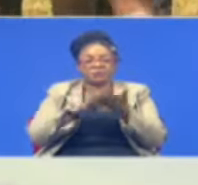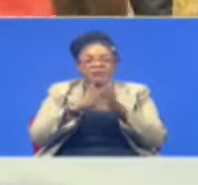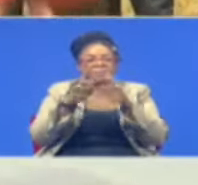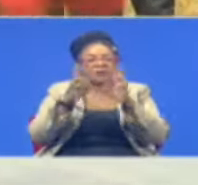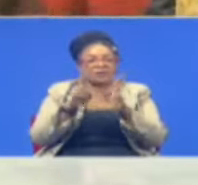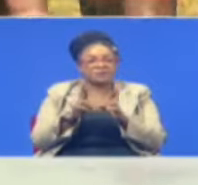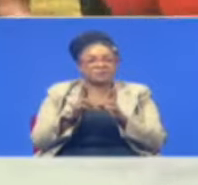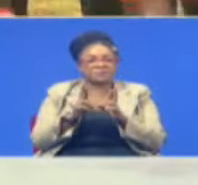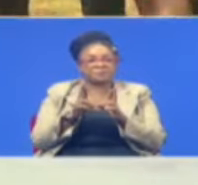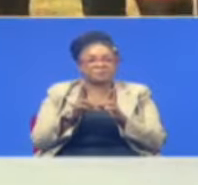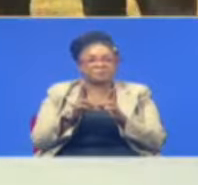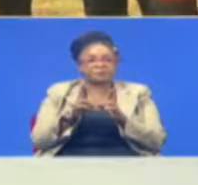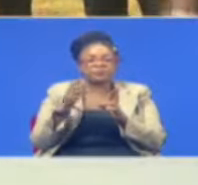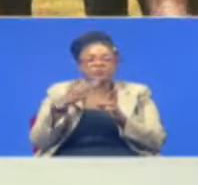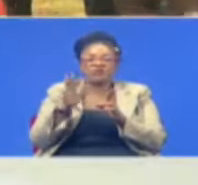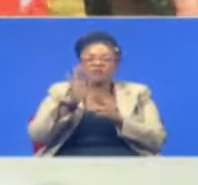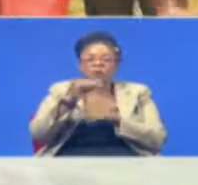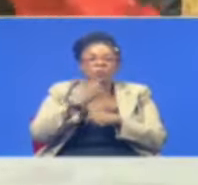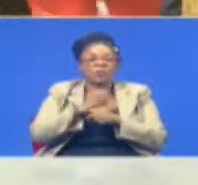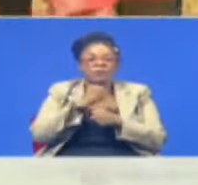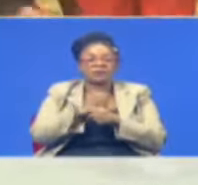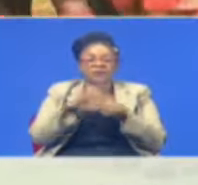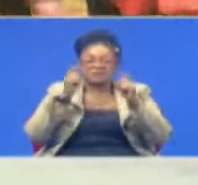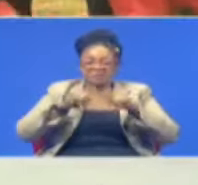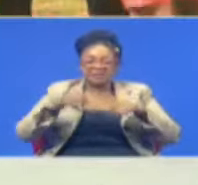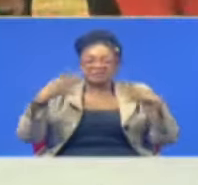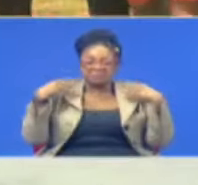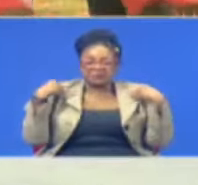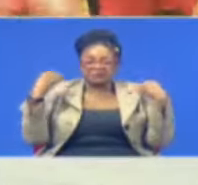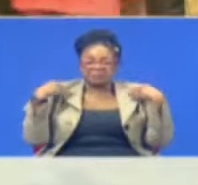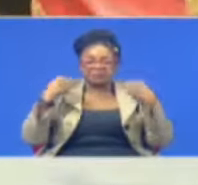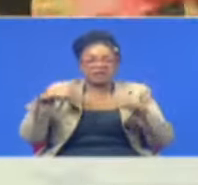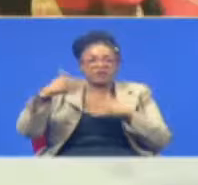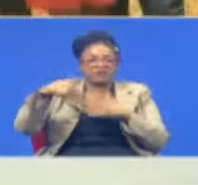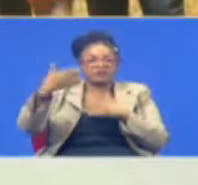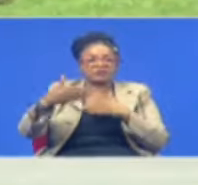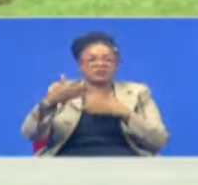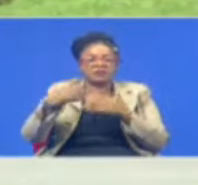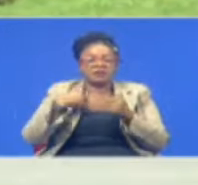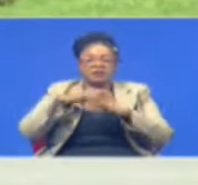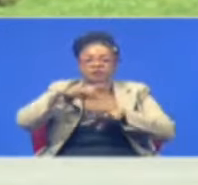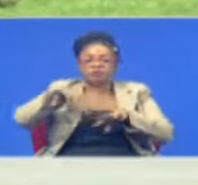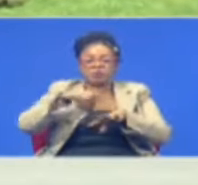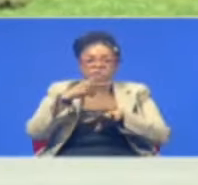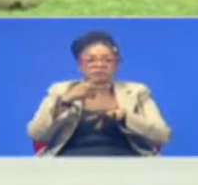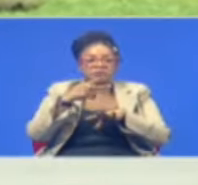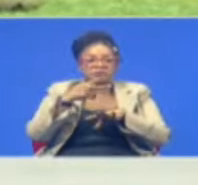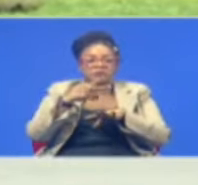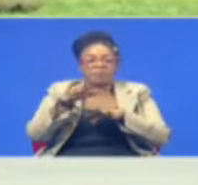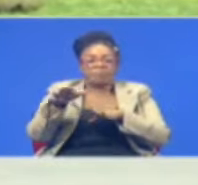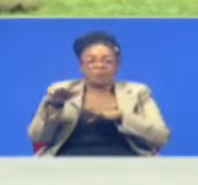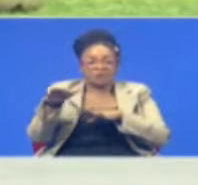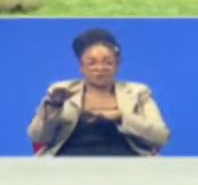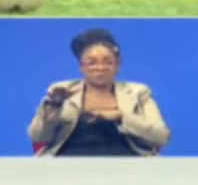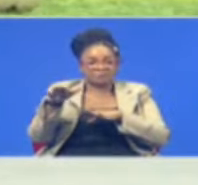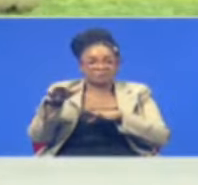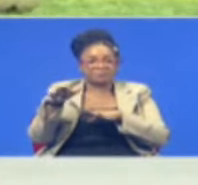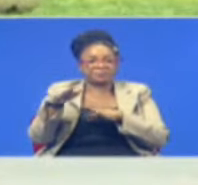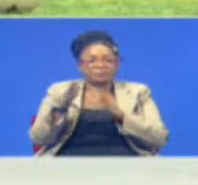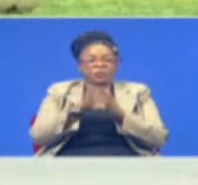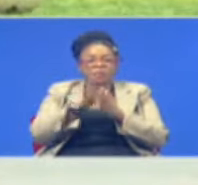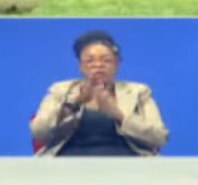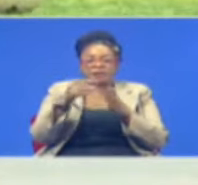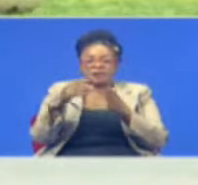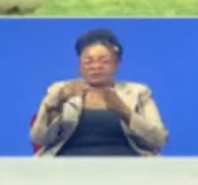On top of her tiring work, she has to train daily. Training comprises of 2 hours in the middle of her morning shift with her club,